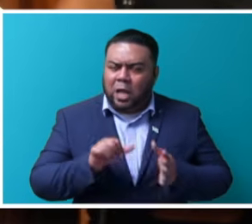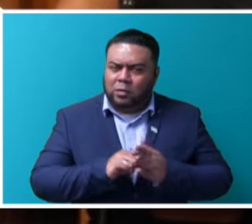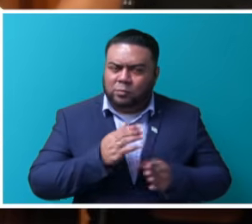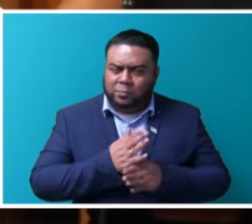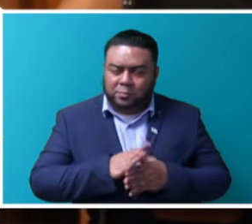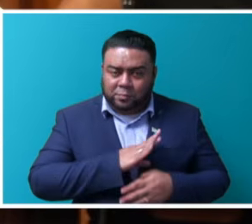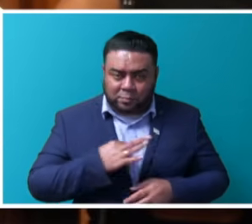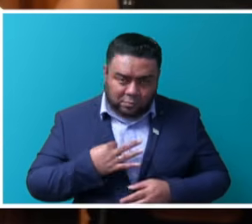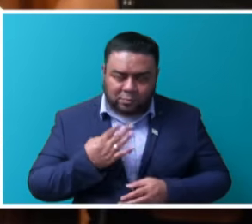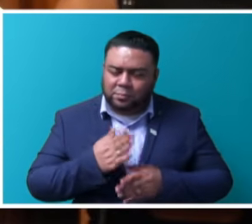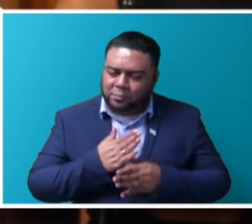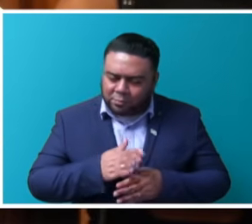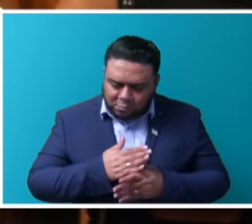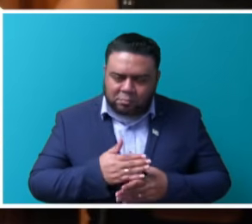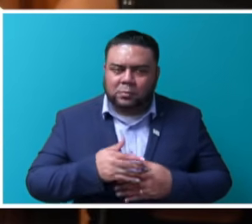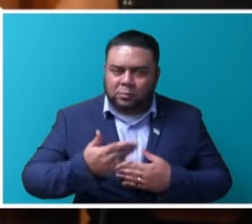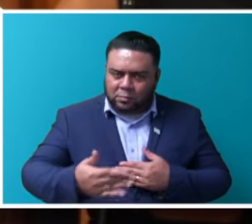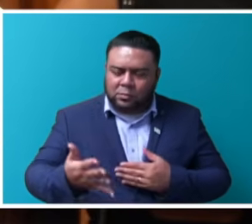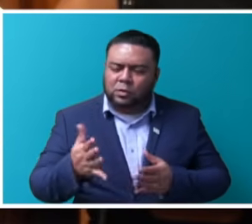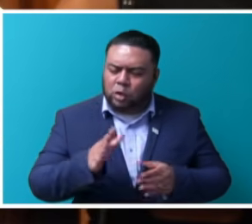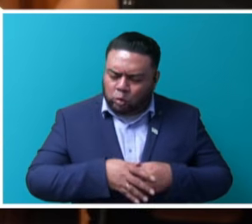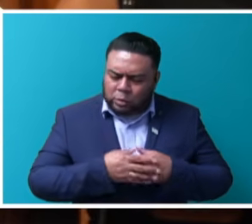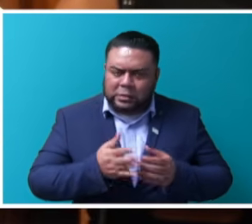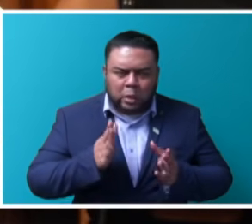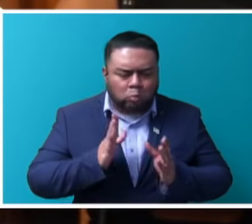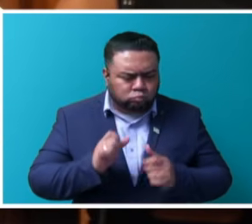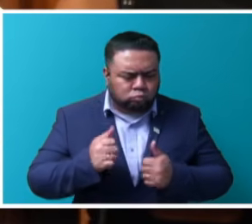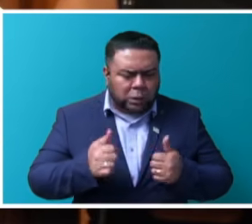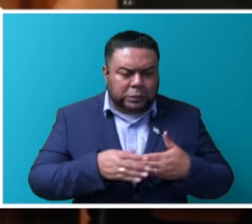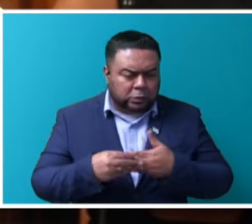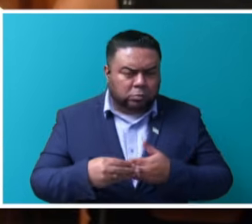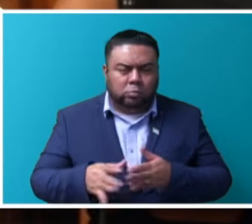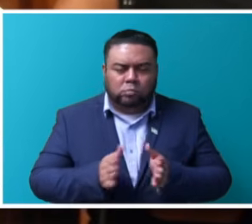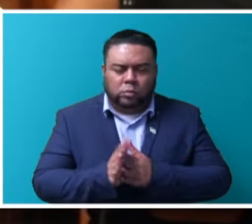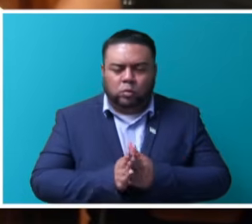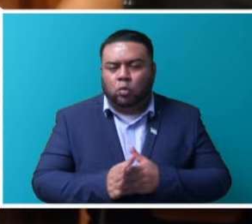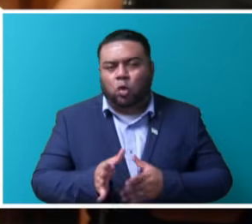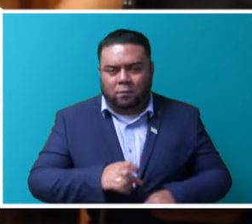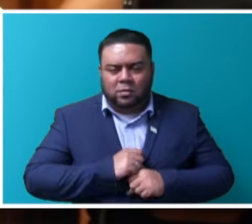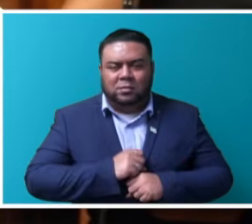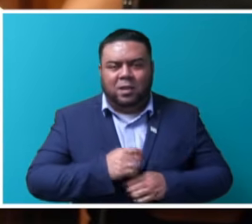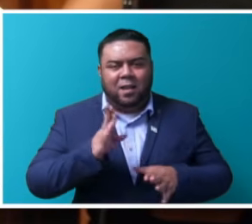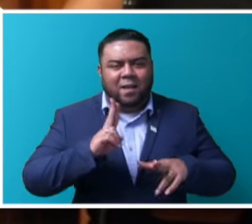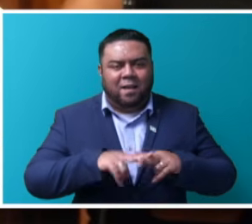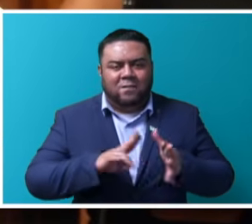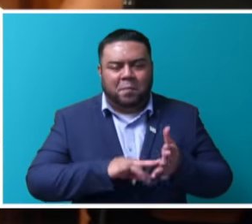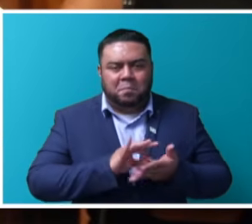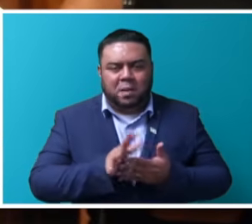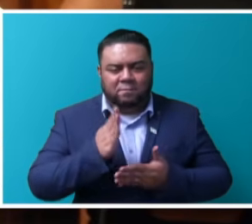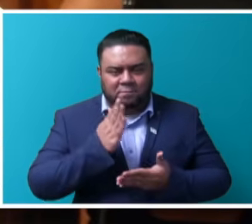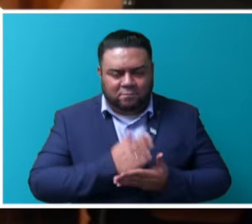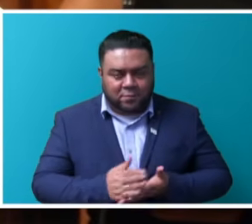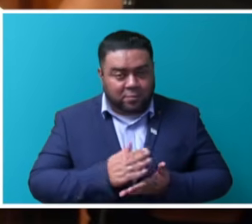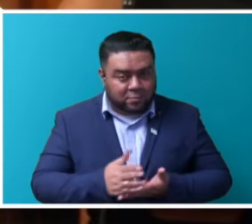possible. Their dedication and sound leadership continue to inspire confidence in FNPF. On tax